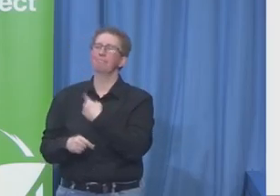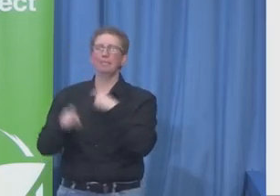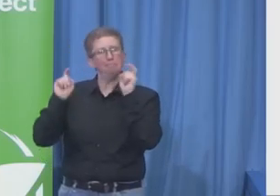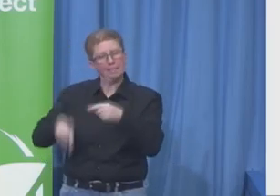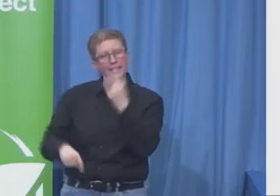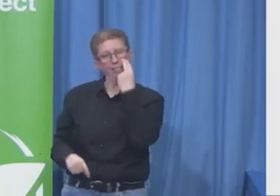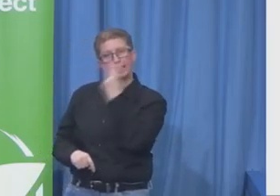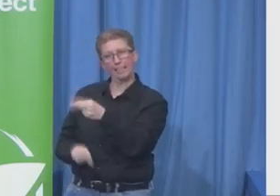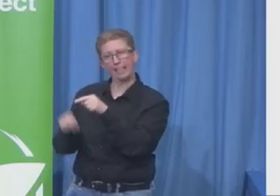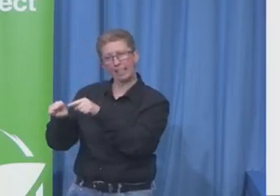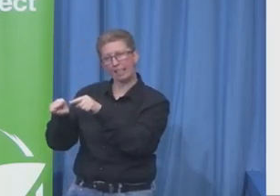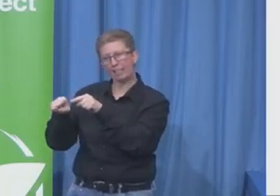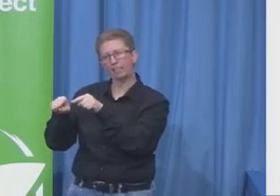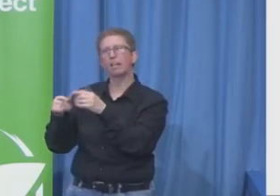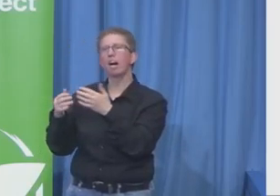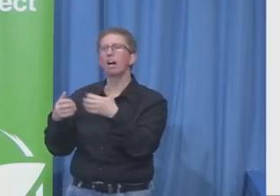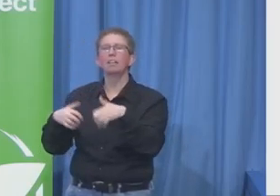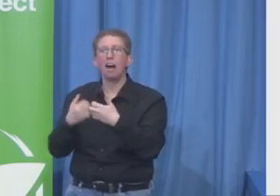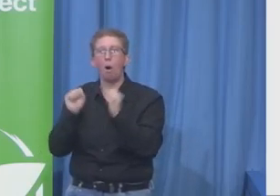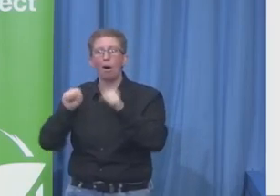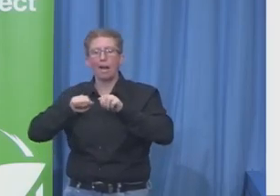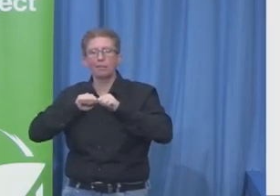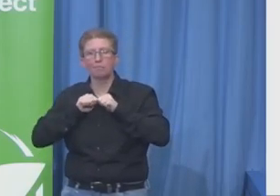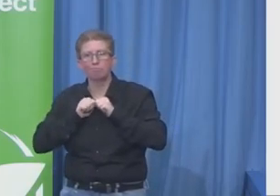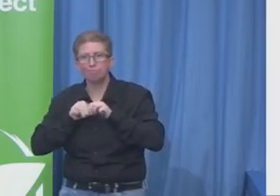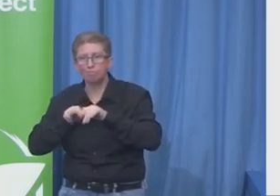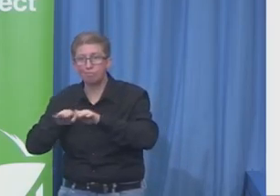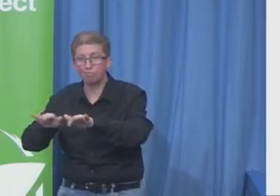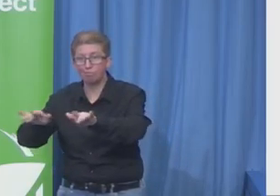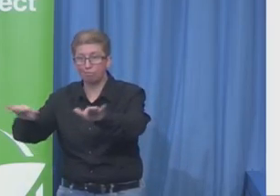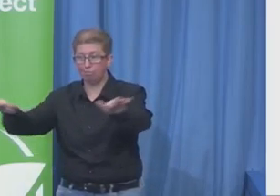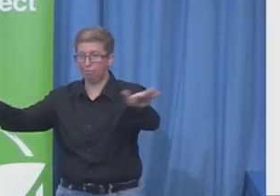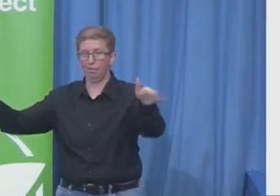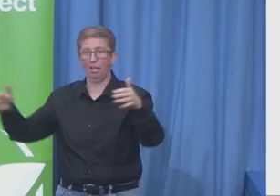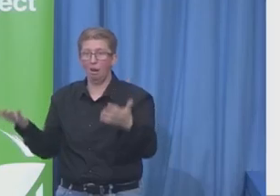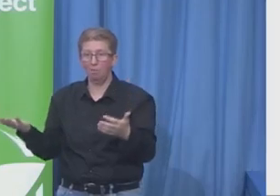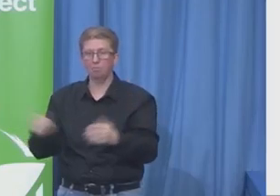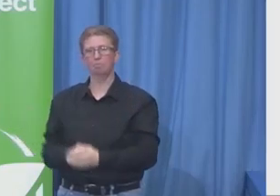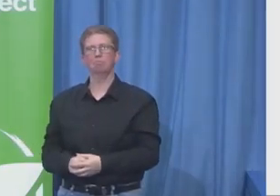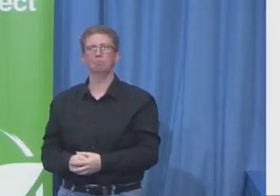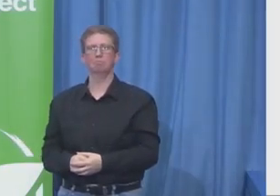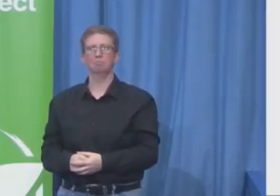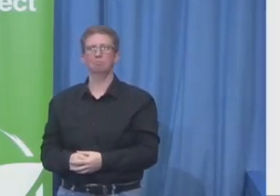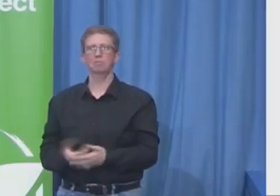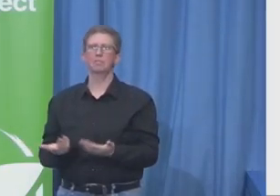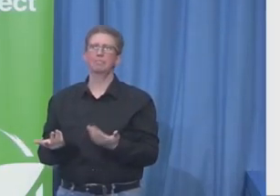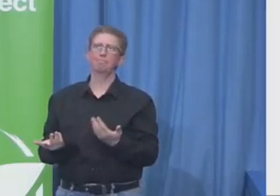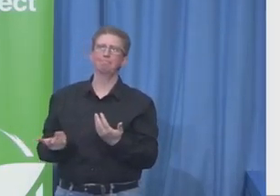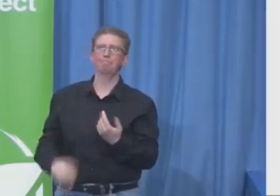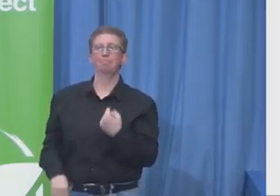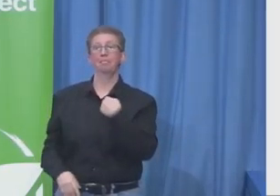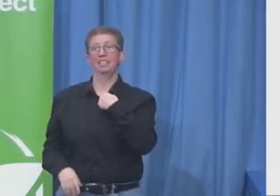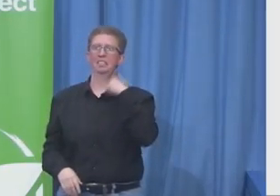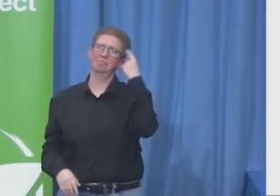And so when I talk about mainstreaming, I'm talking very much about within the context of the World Bank staff,